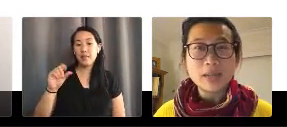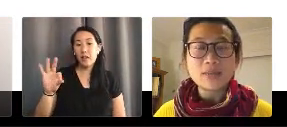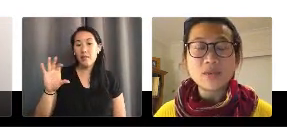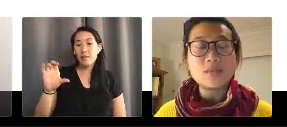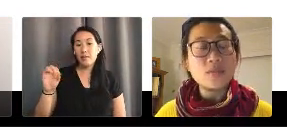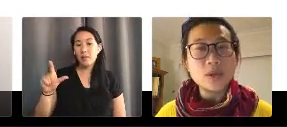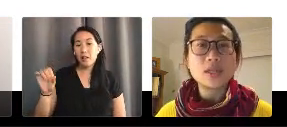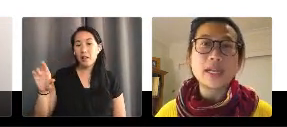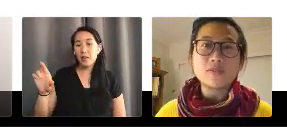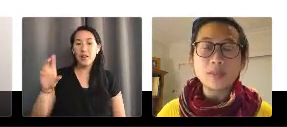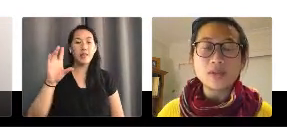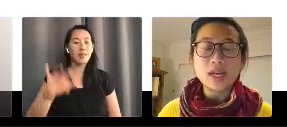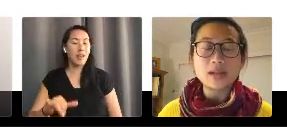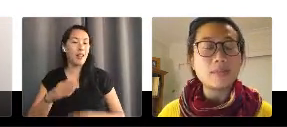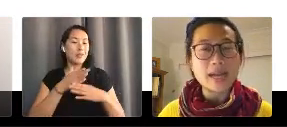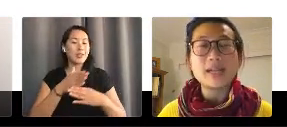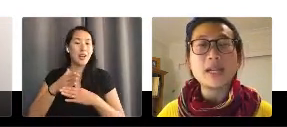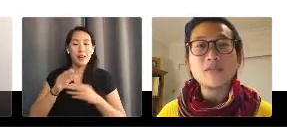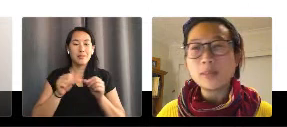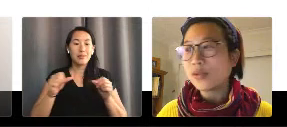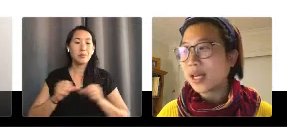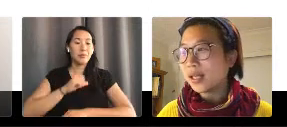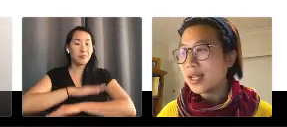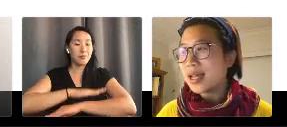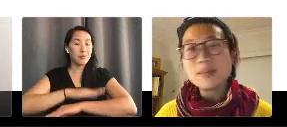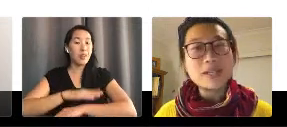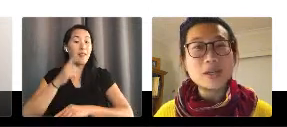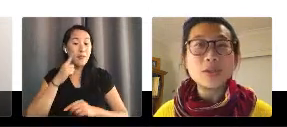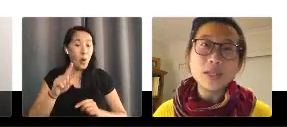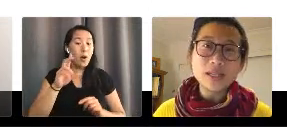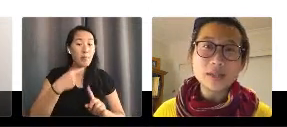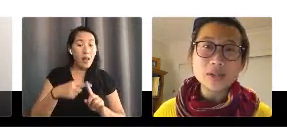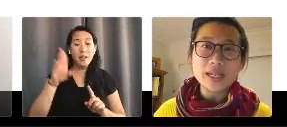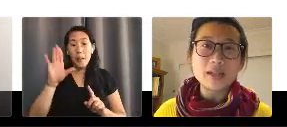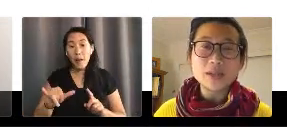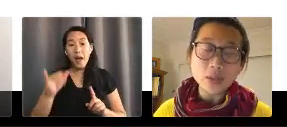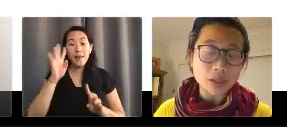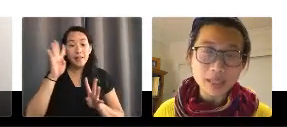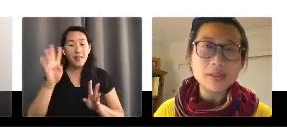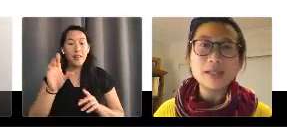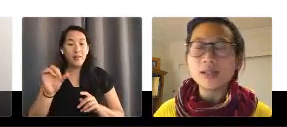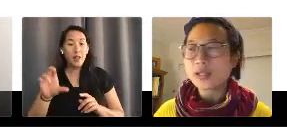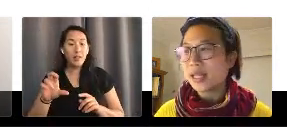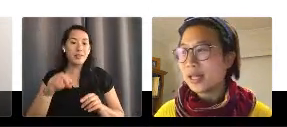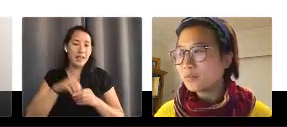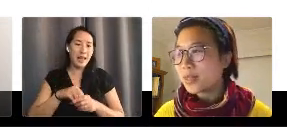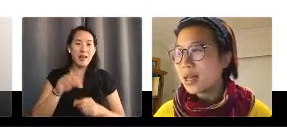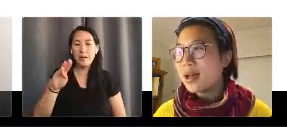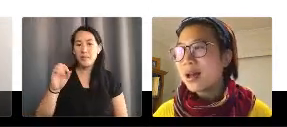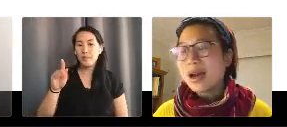online platform for creative people of color by creative people of color based on Kulin country in so-called Melbourne in